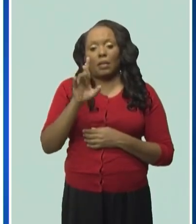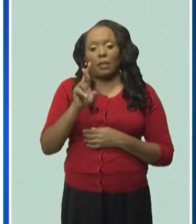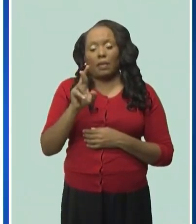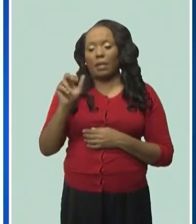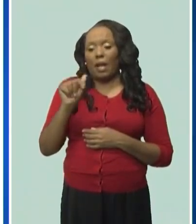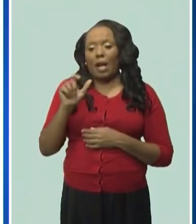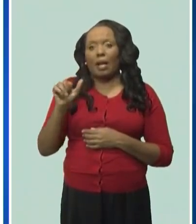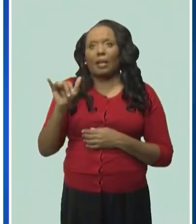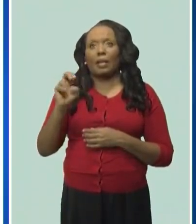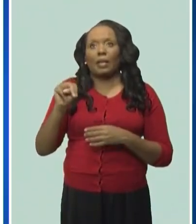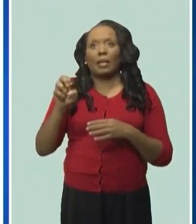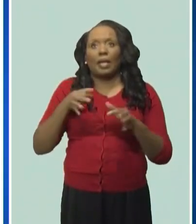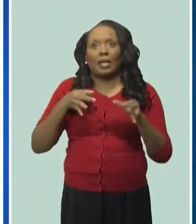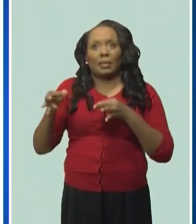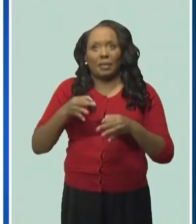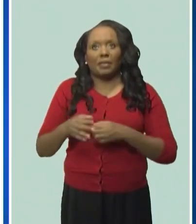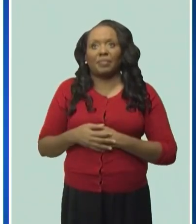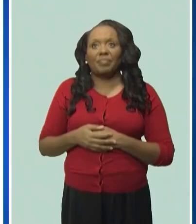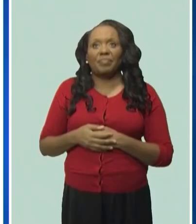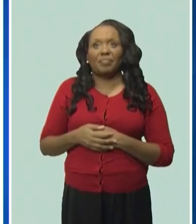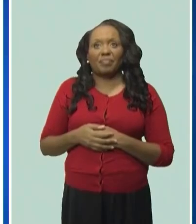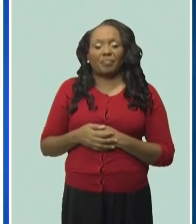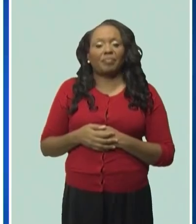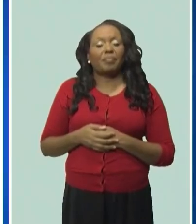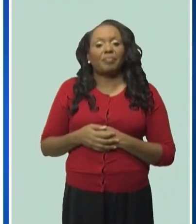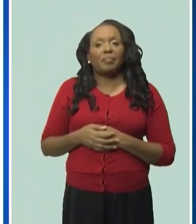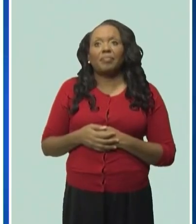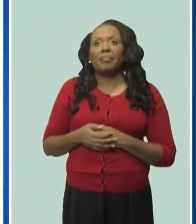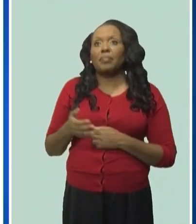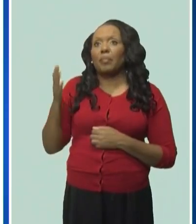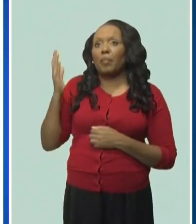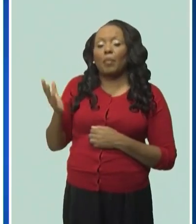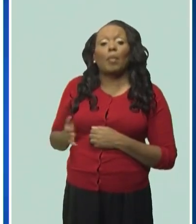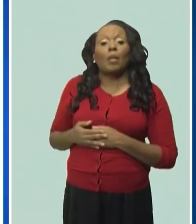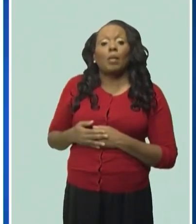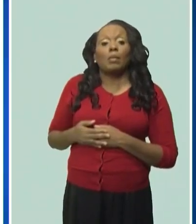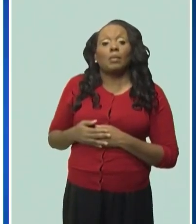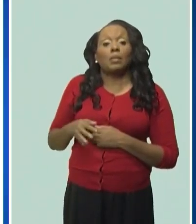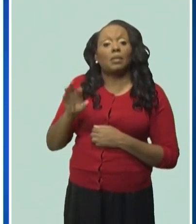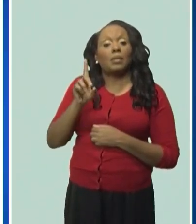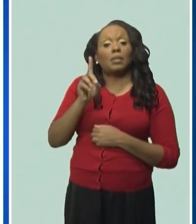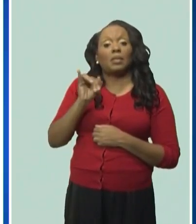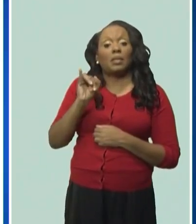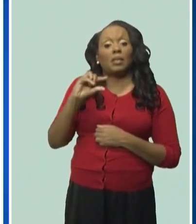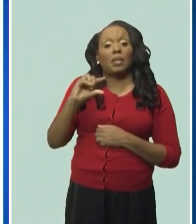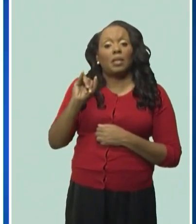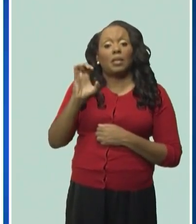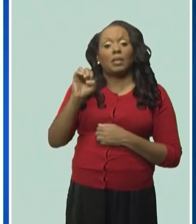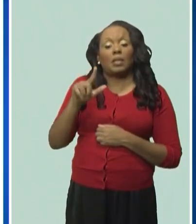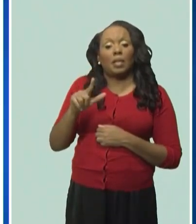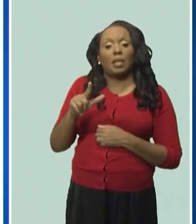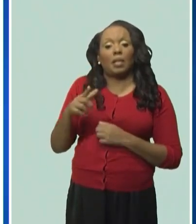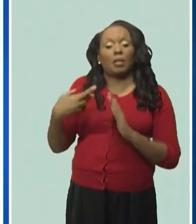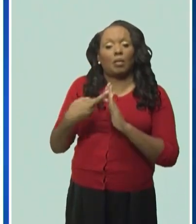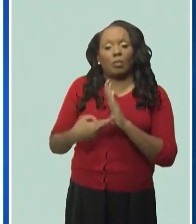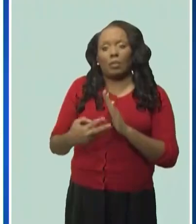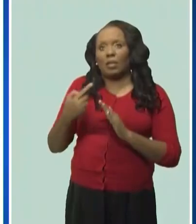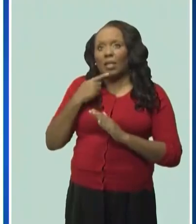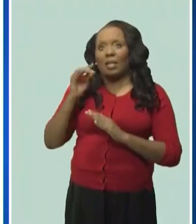structure. Their own regulation states that the tower should be at